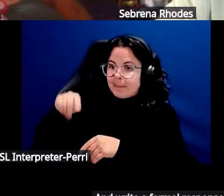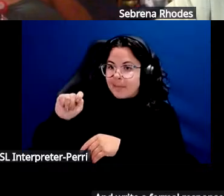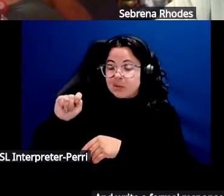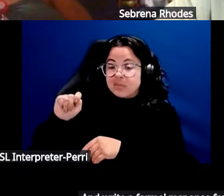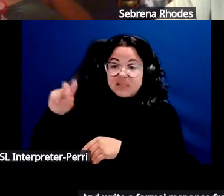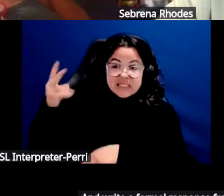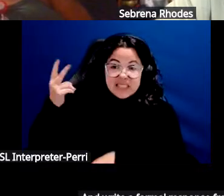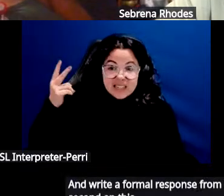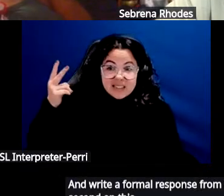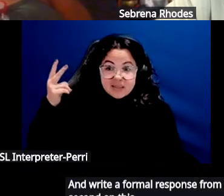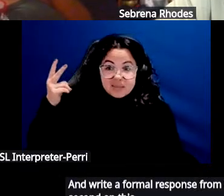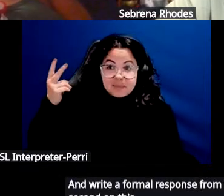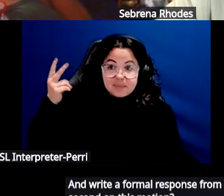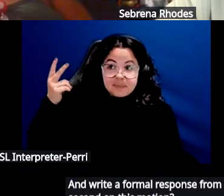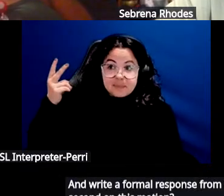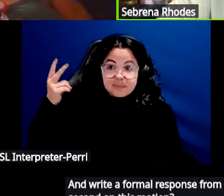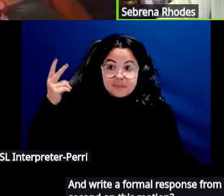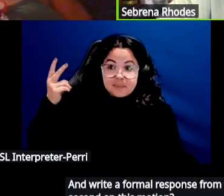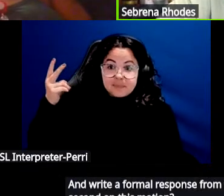this motion?